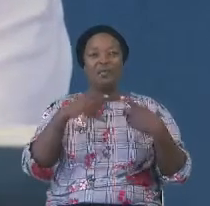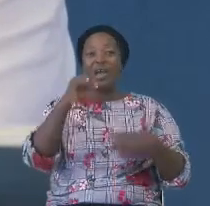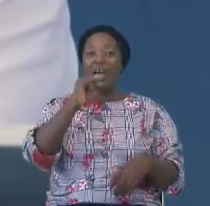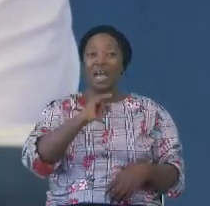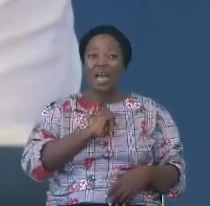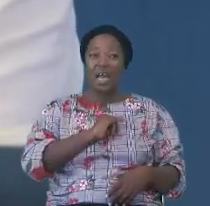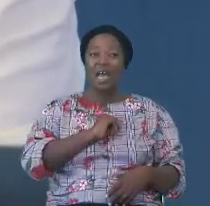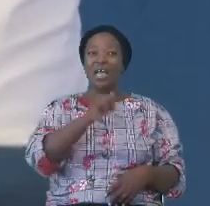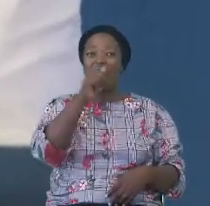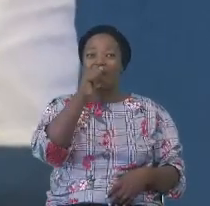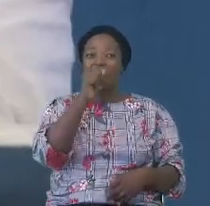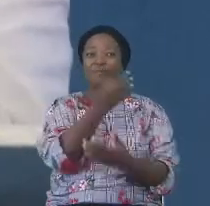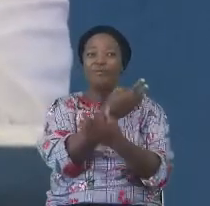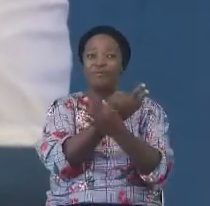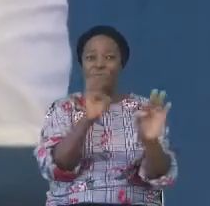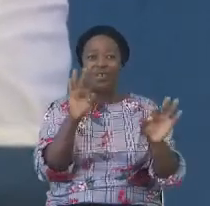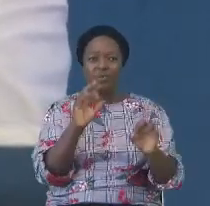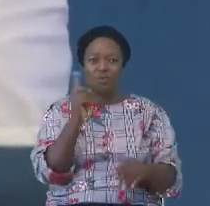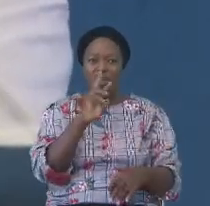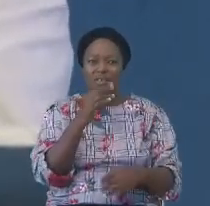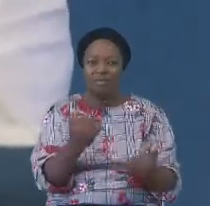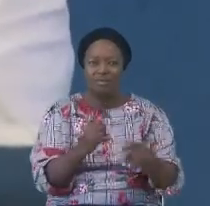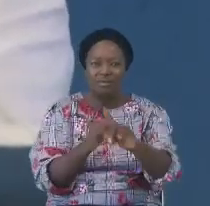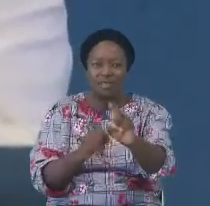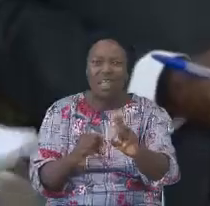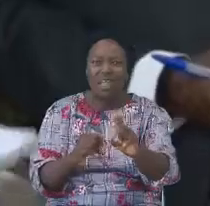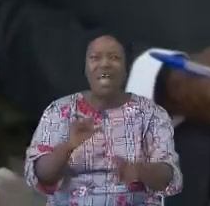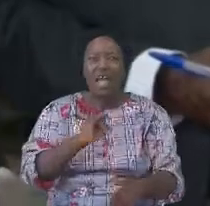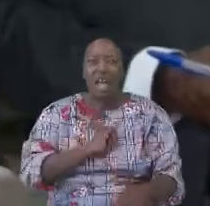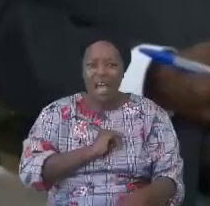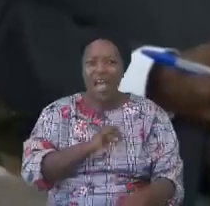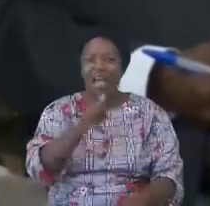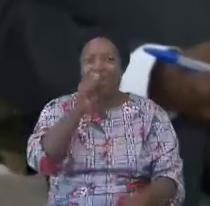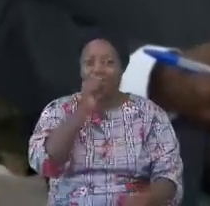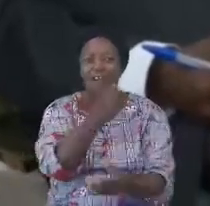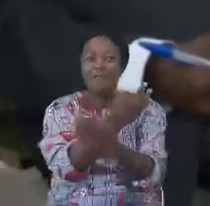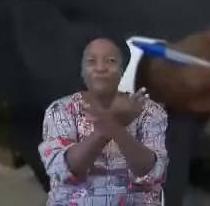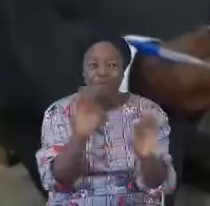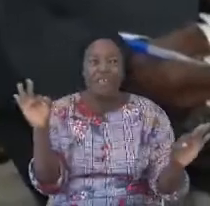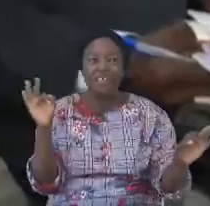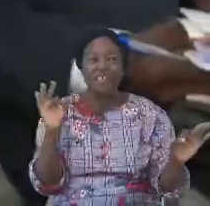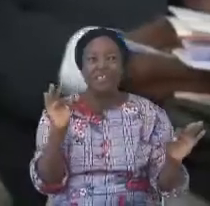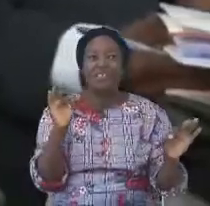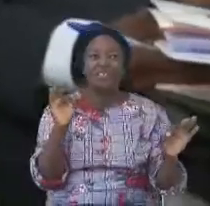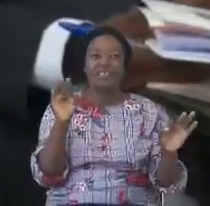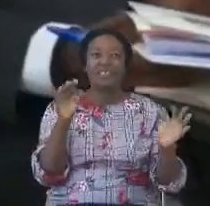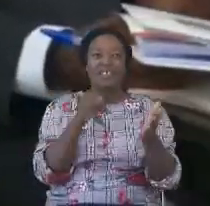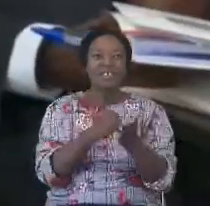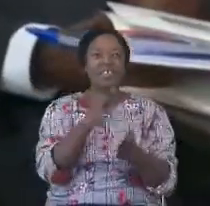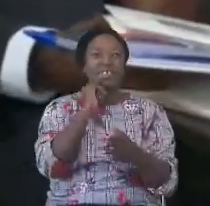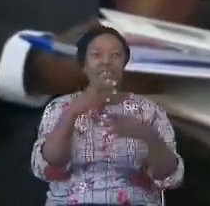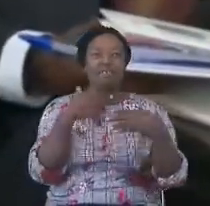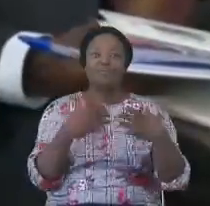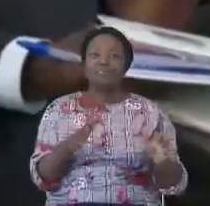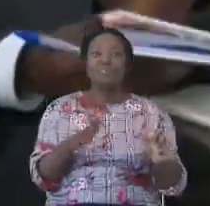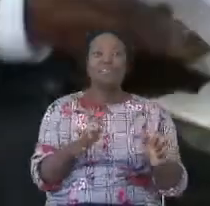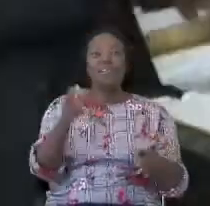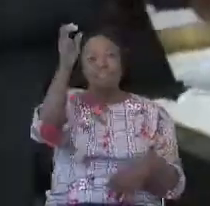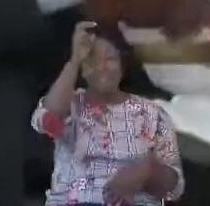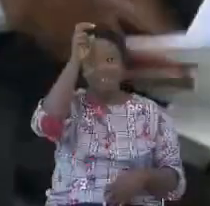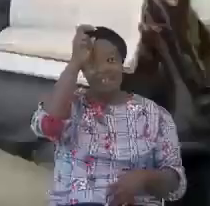my life. I am free. What are you? I am